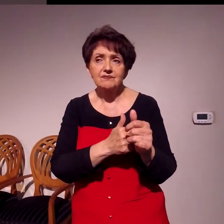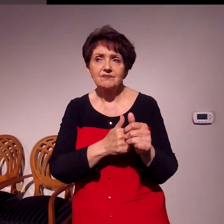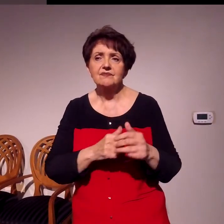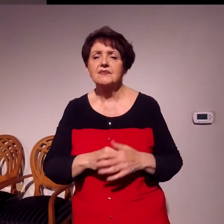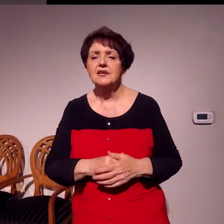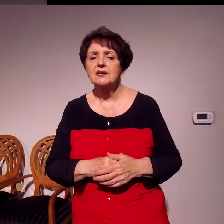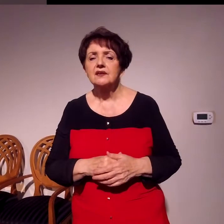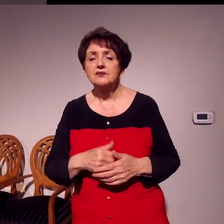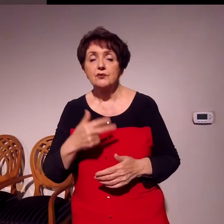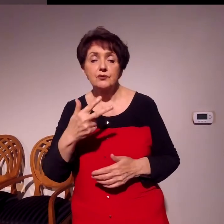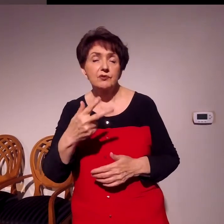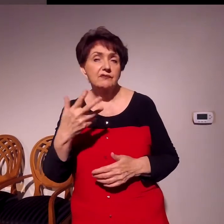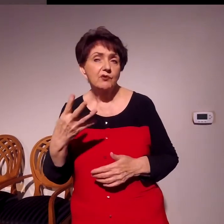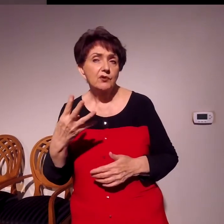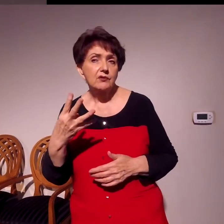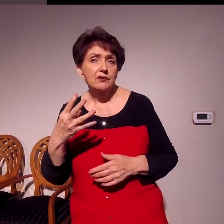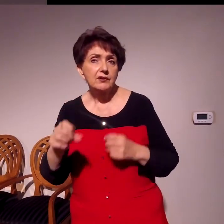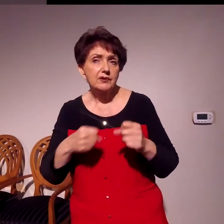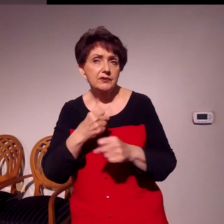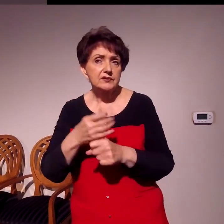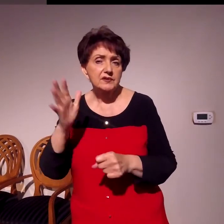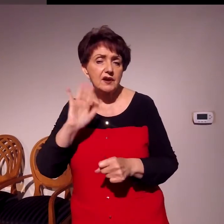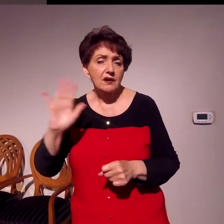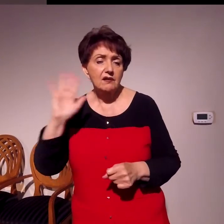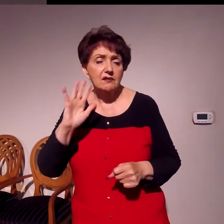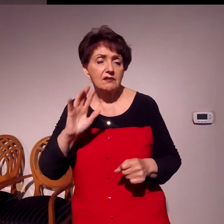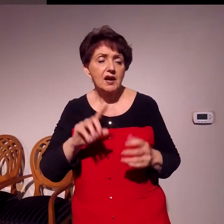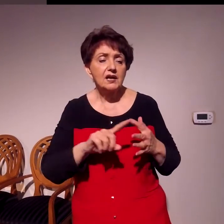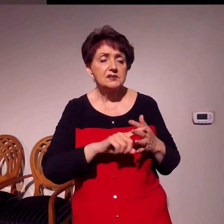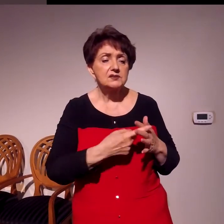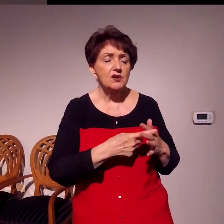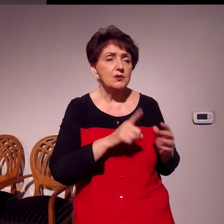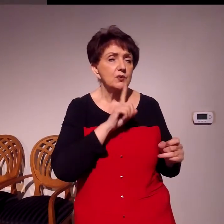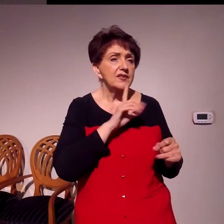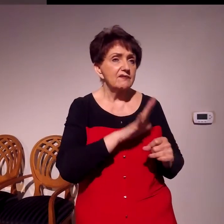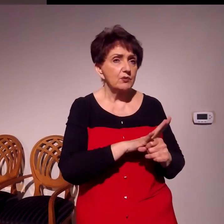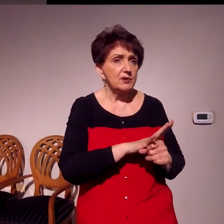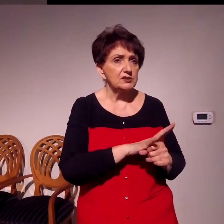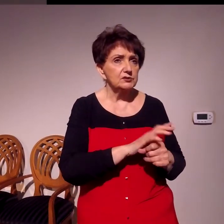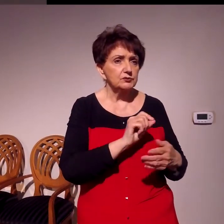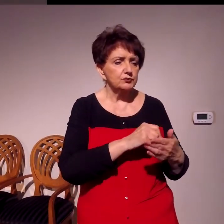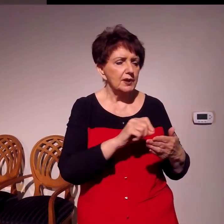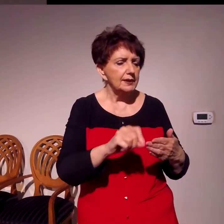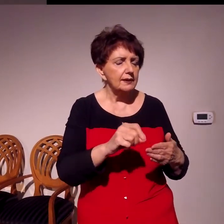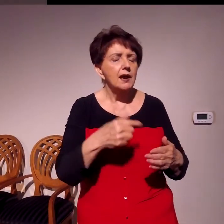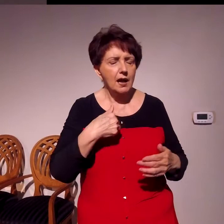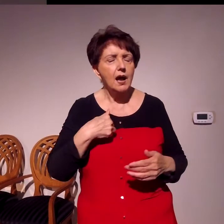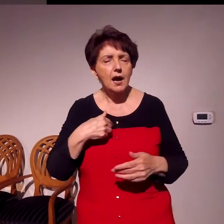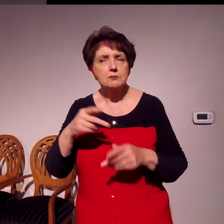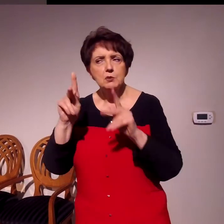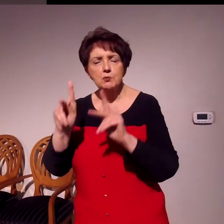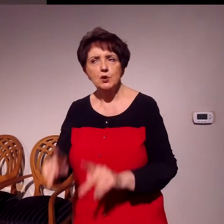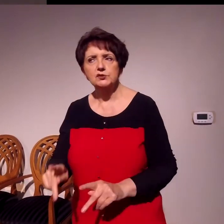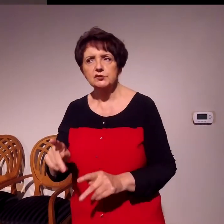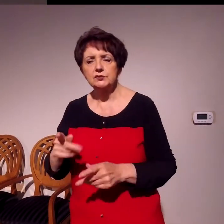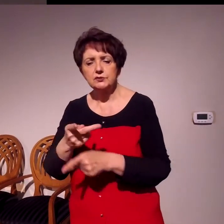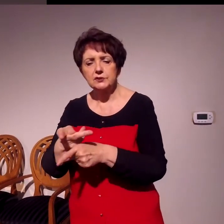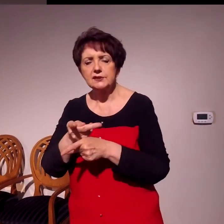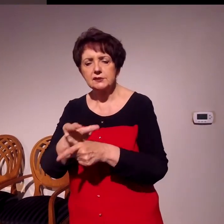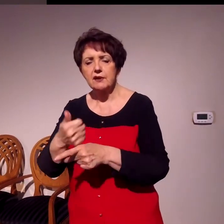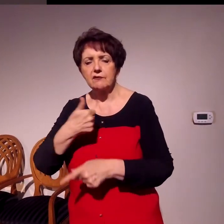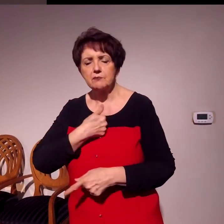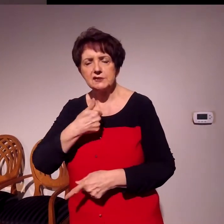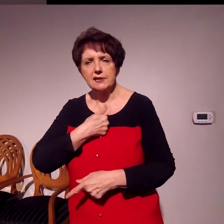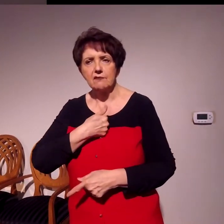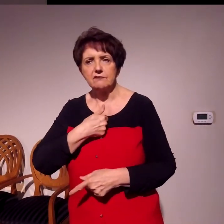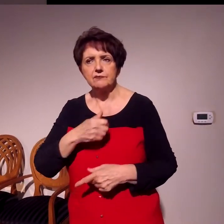with affirmations. I'm a person who takes care of themselves. That's my first affirmation I've been working on. I'm a